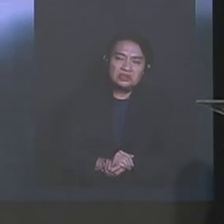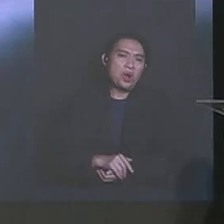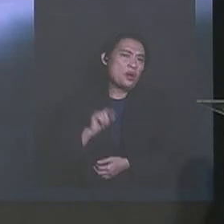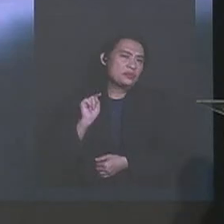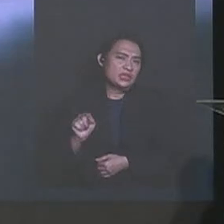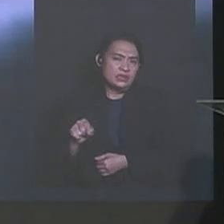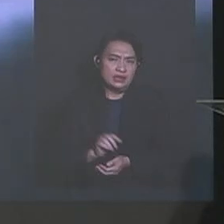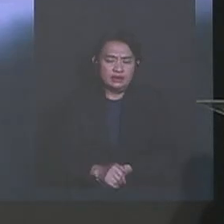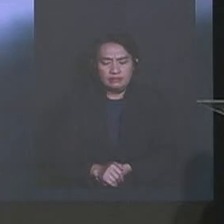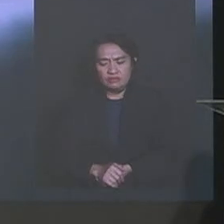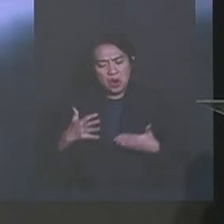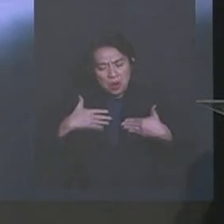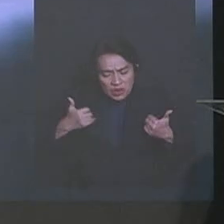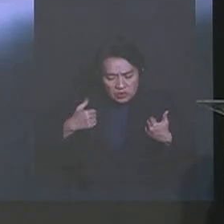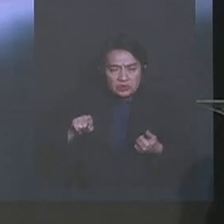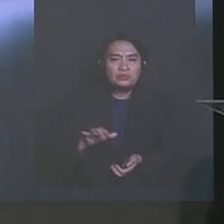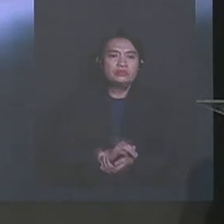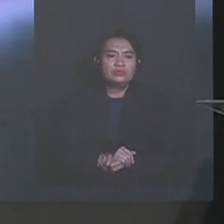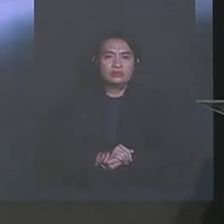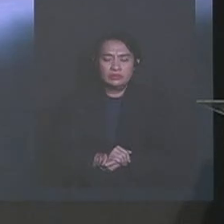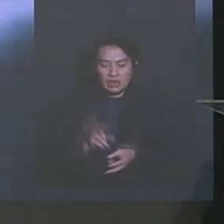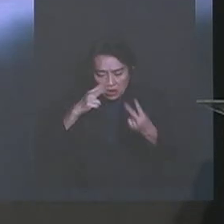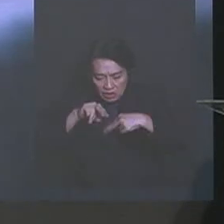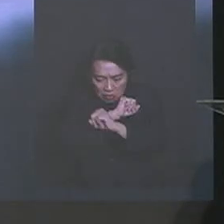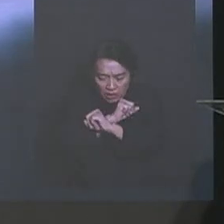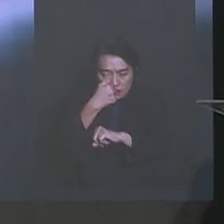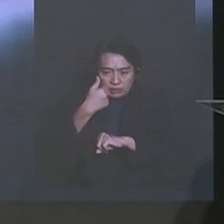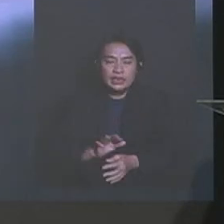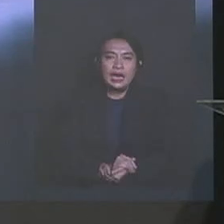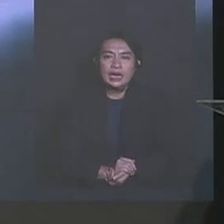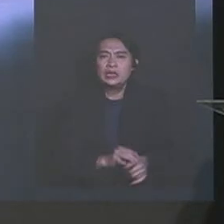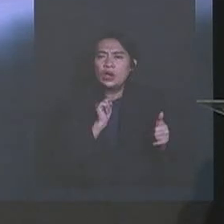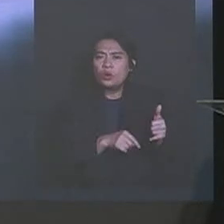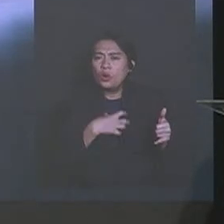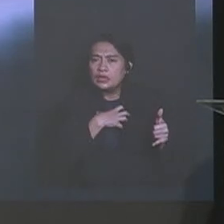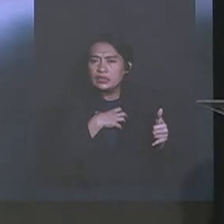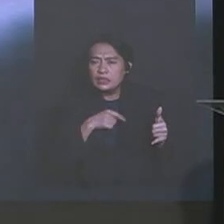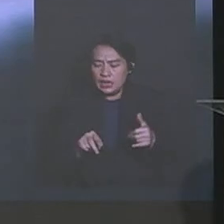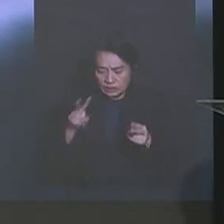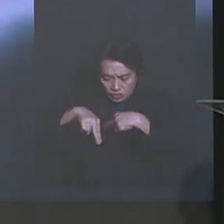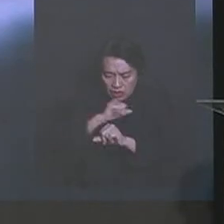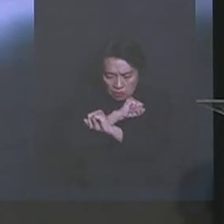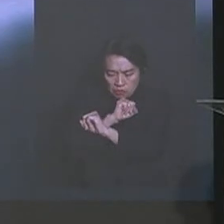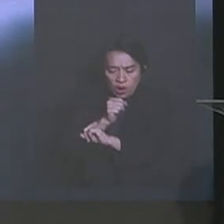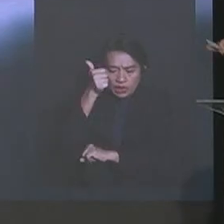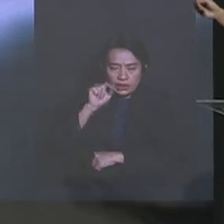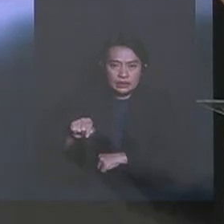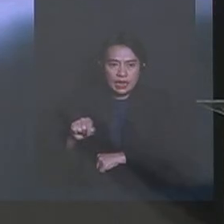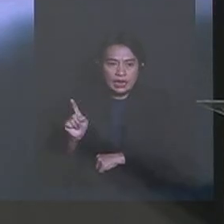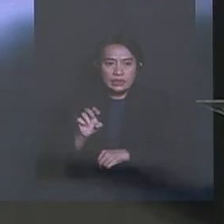He liked to control things. And so a lot of it was demolished. And it was a